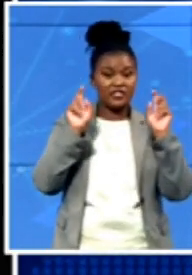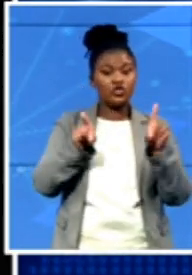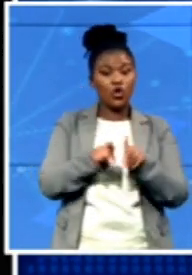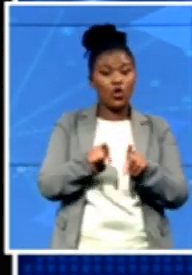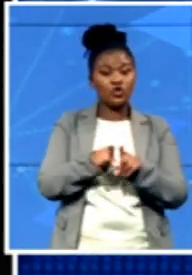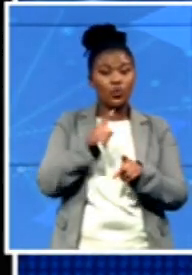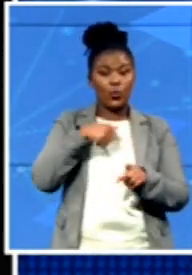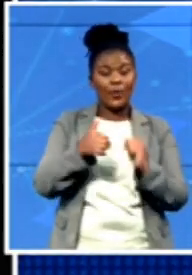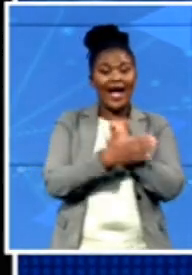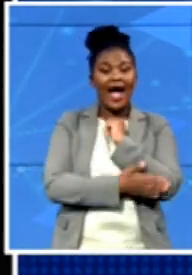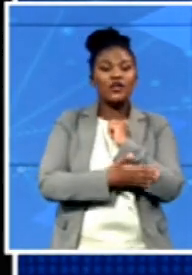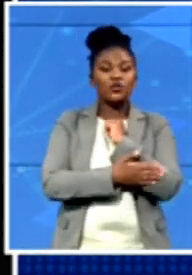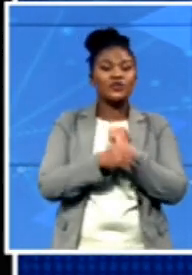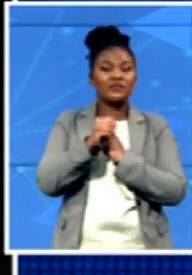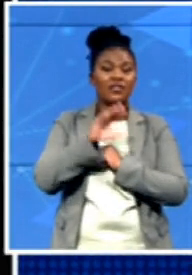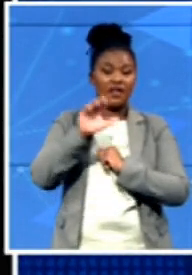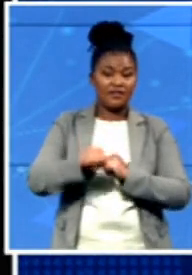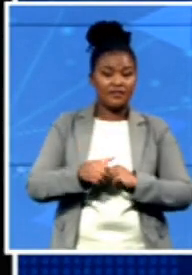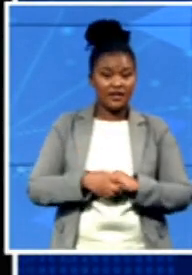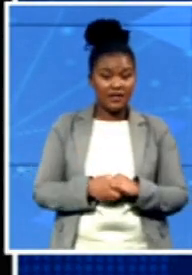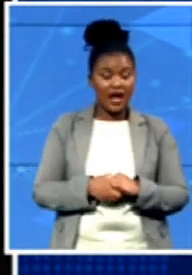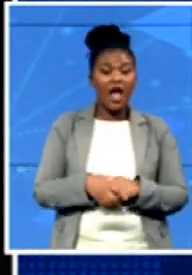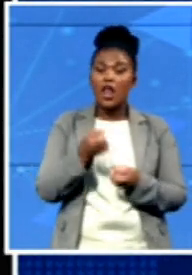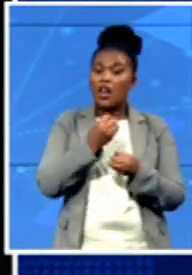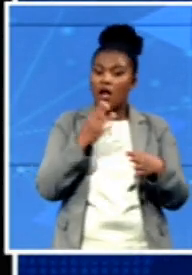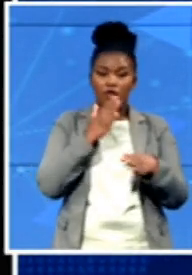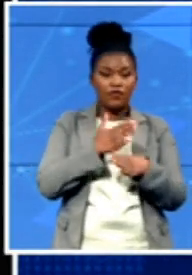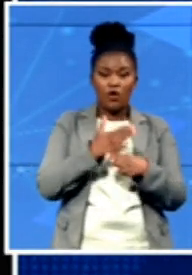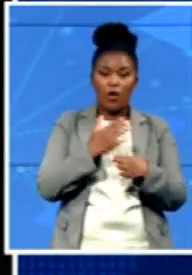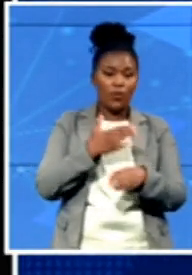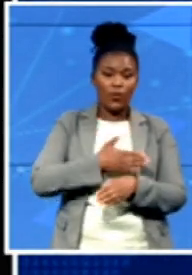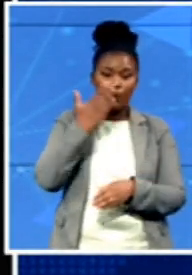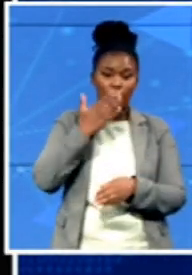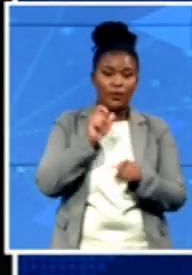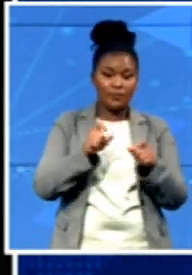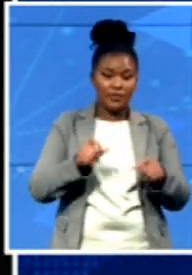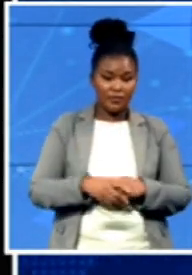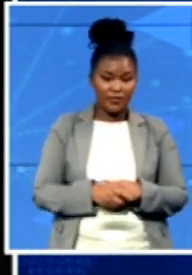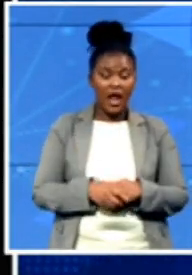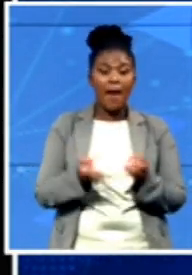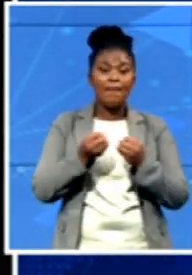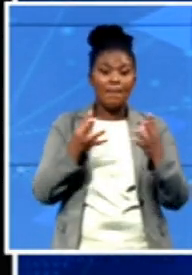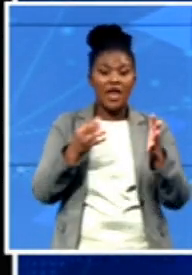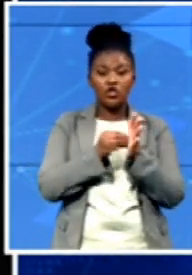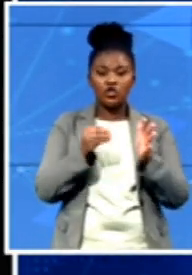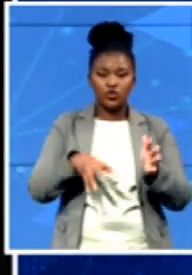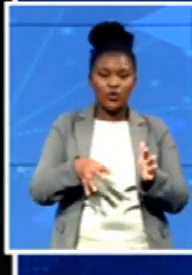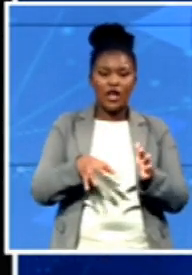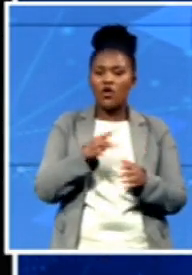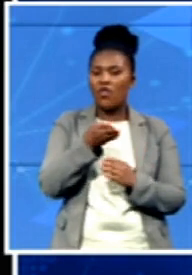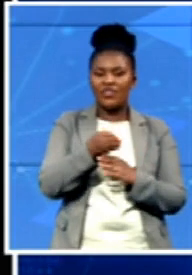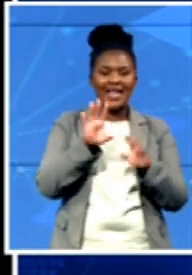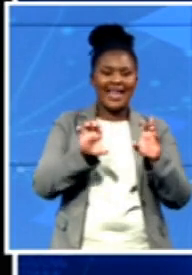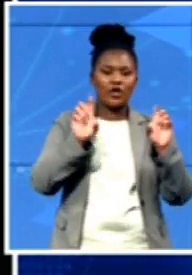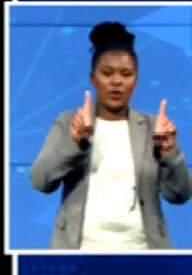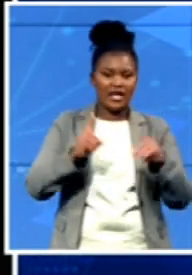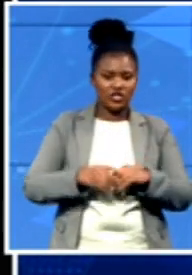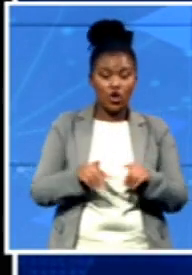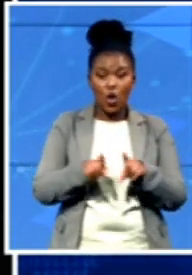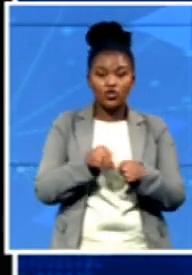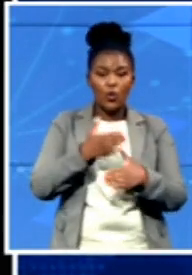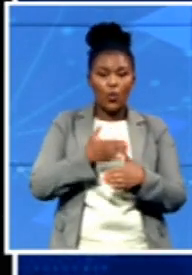Massive unemployment and lots of our students not in education and not in any employment. So these are